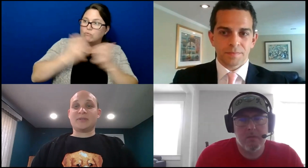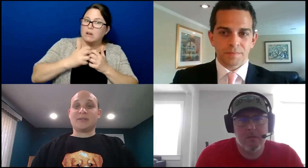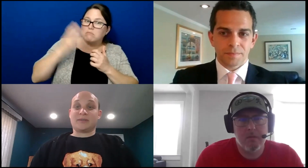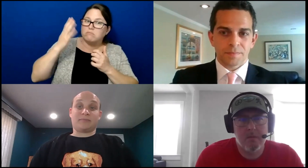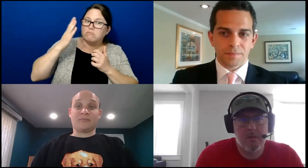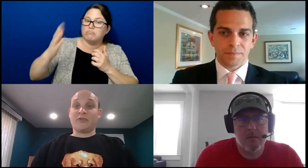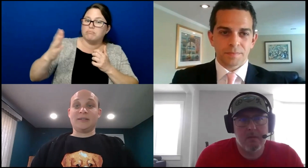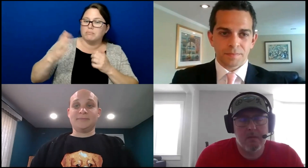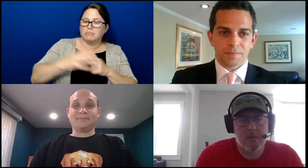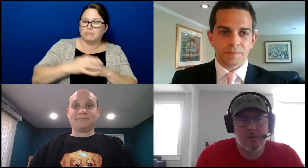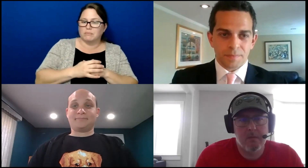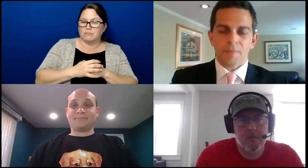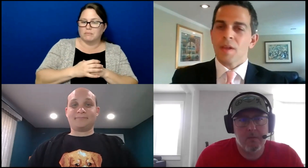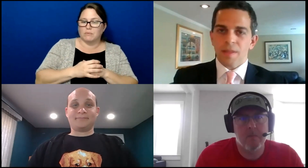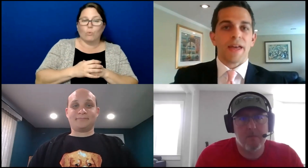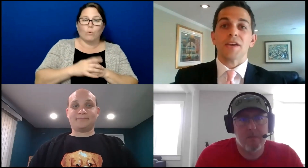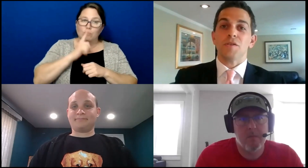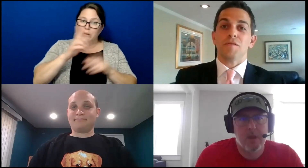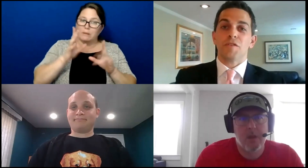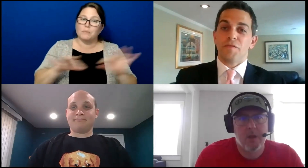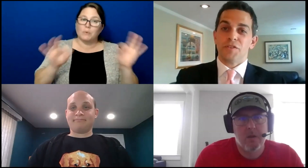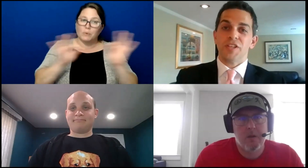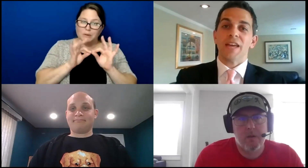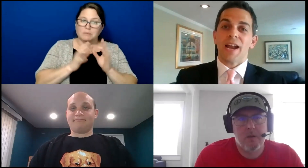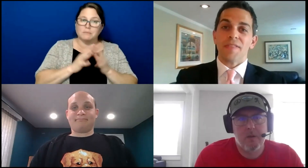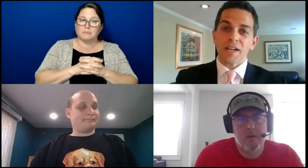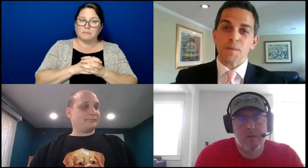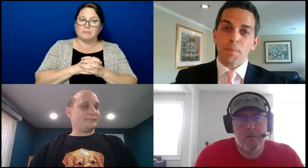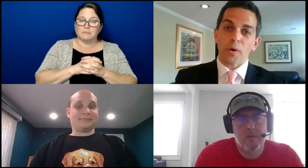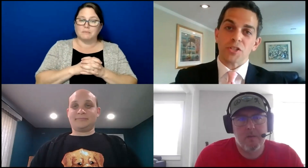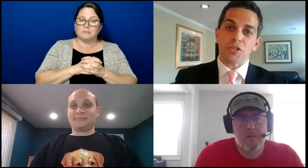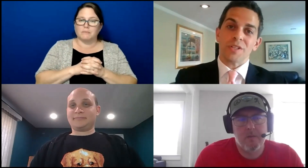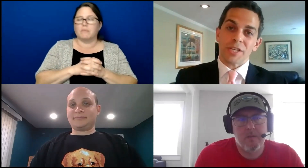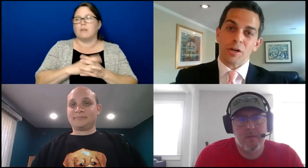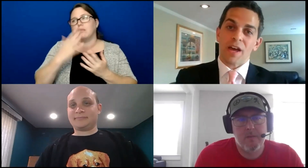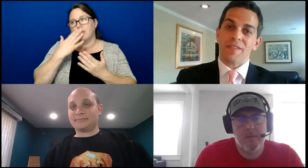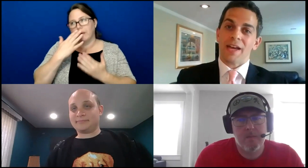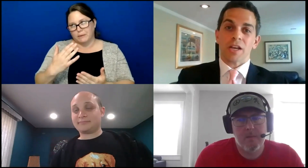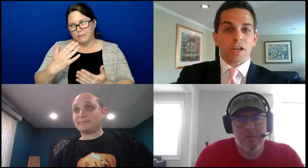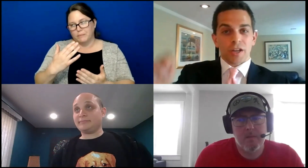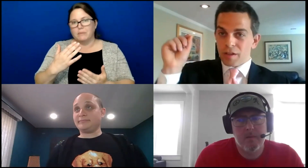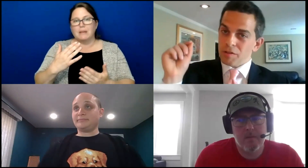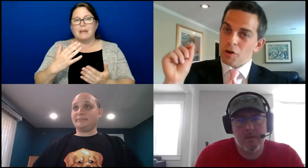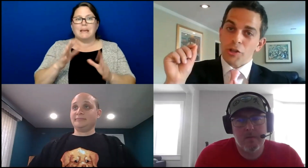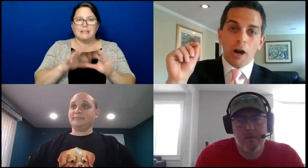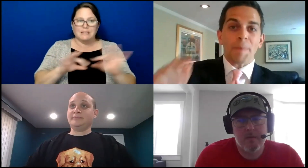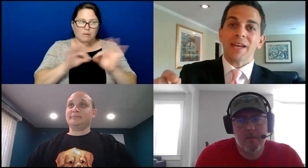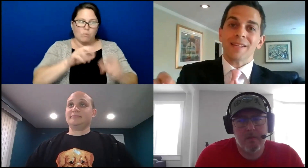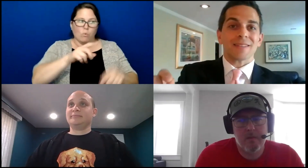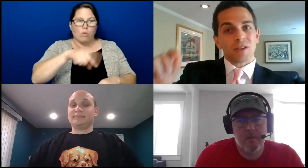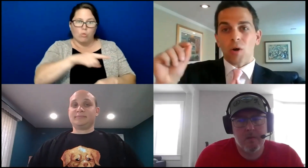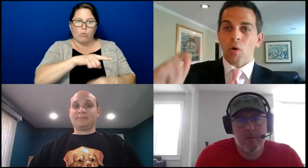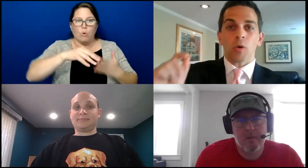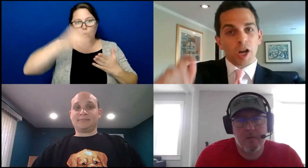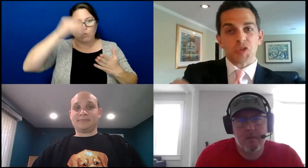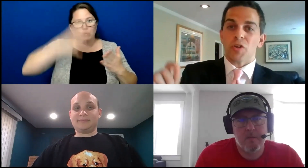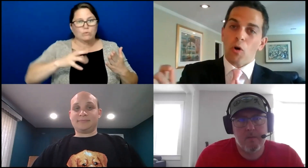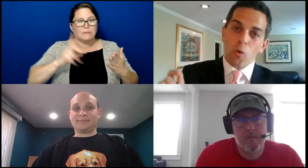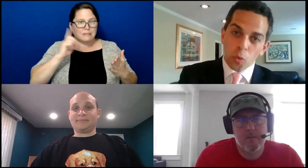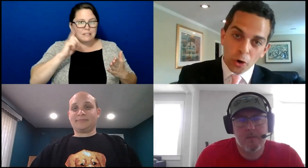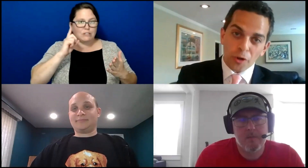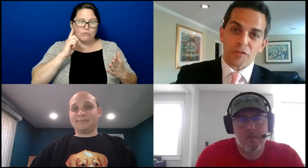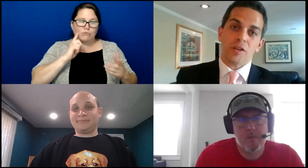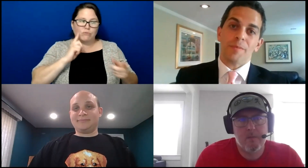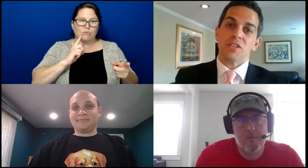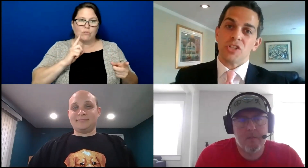So it's vital. Thank you for saying that. I think it's important students hear that they're up against the whole country,